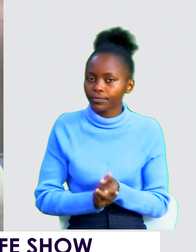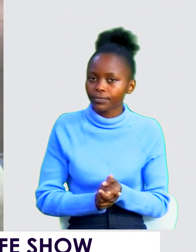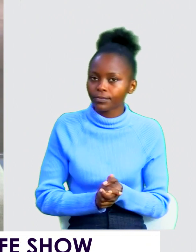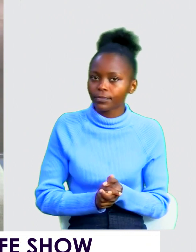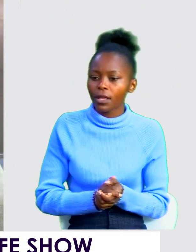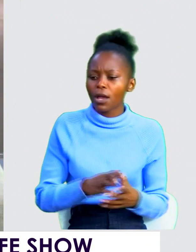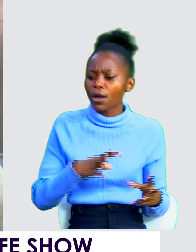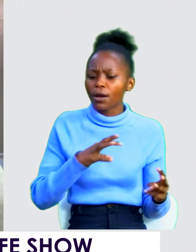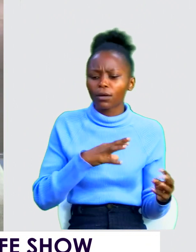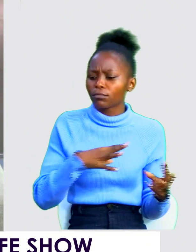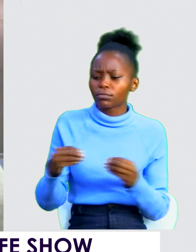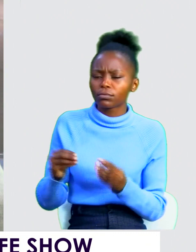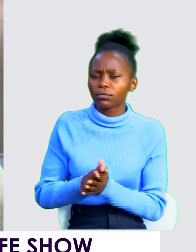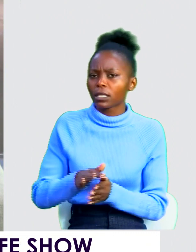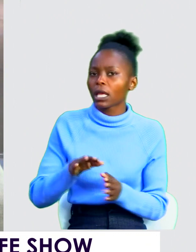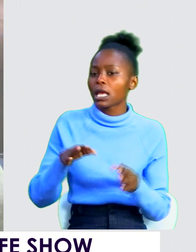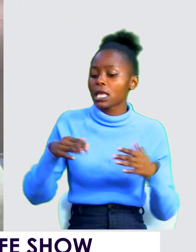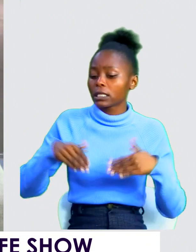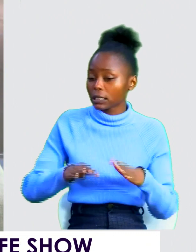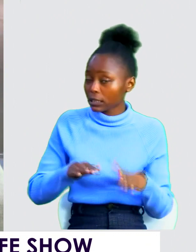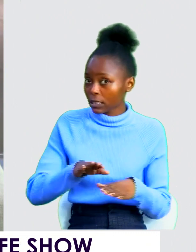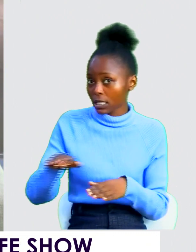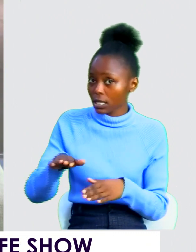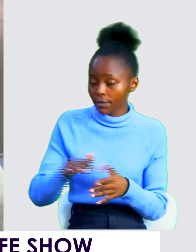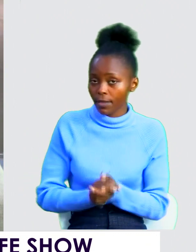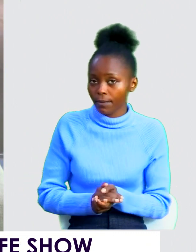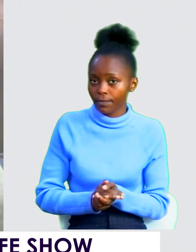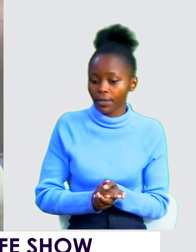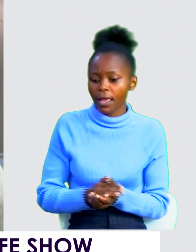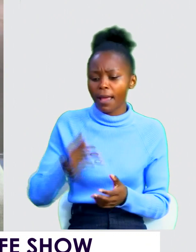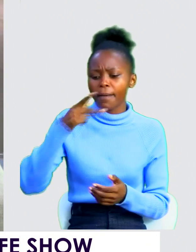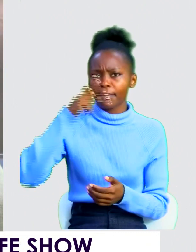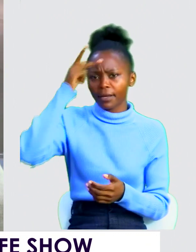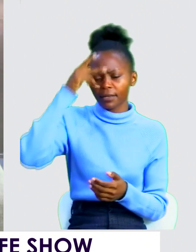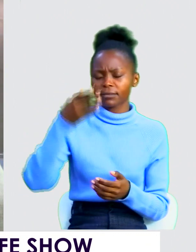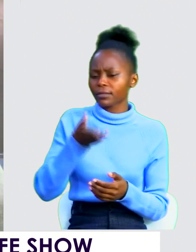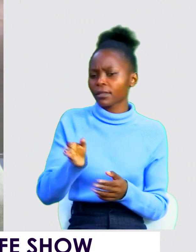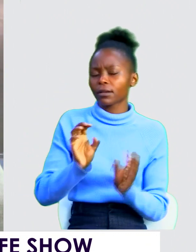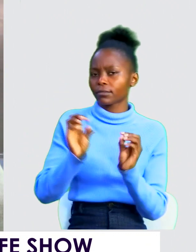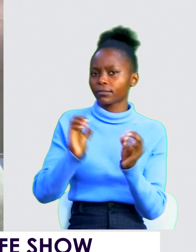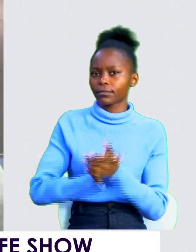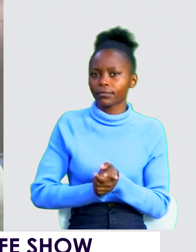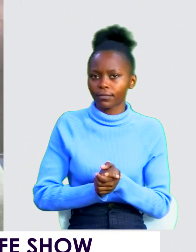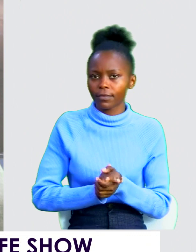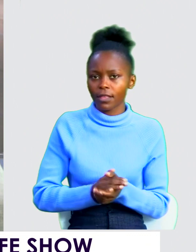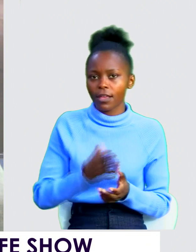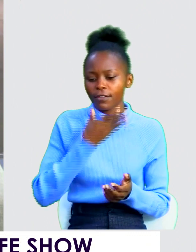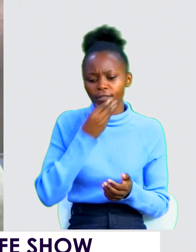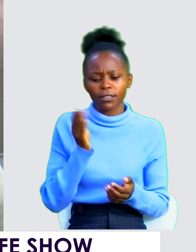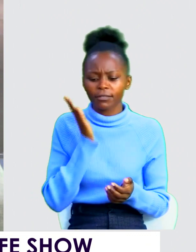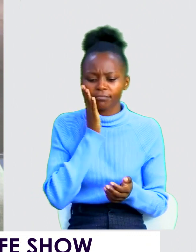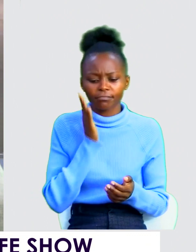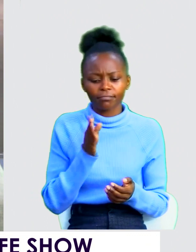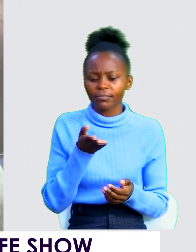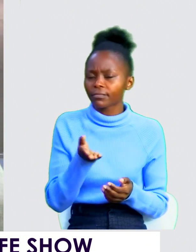of many waters. The parents were not there. The parents, the fathers and the mothers were